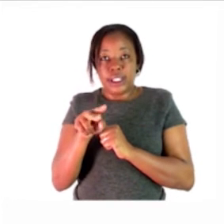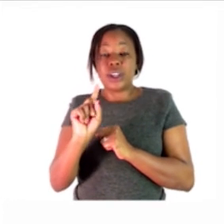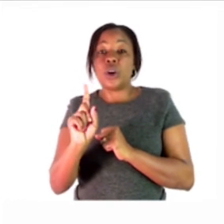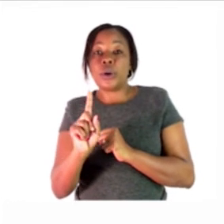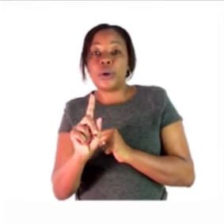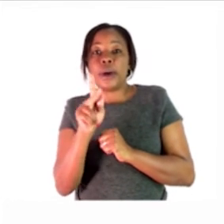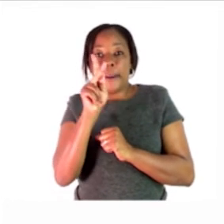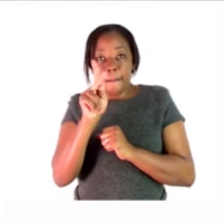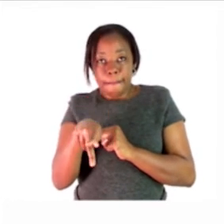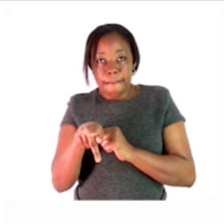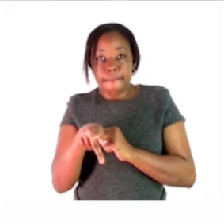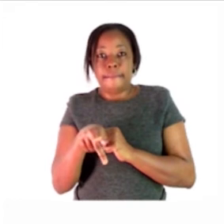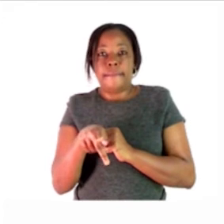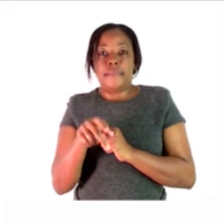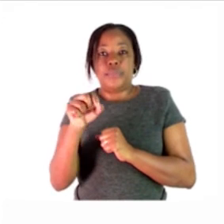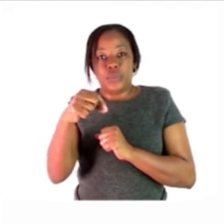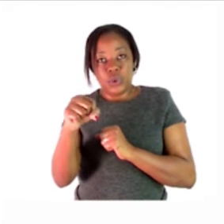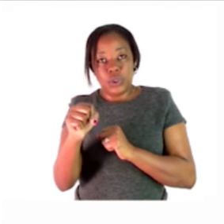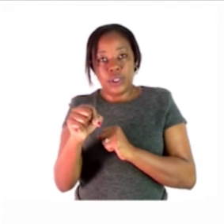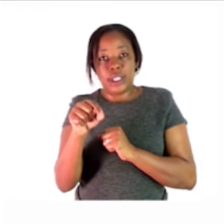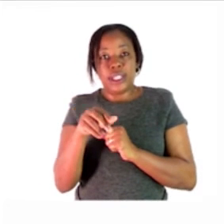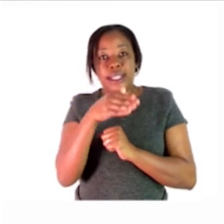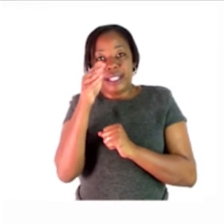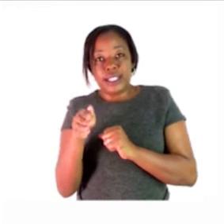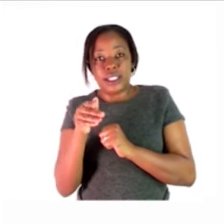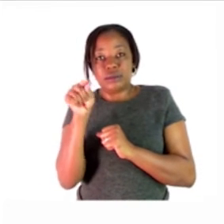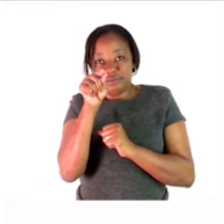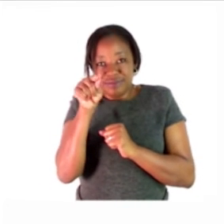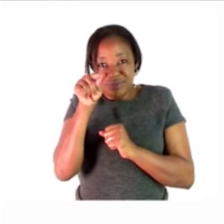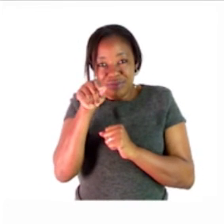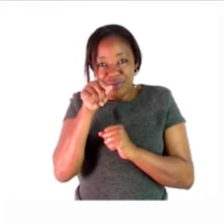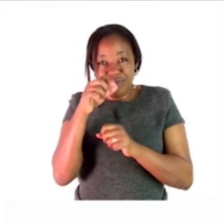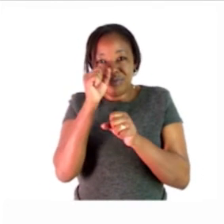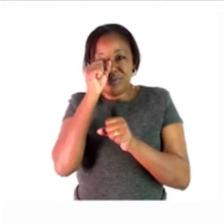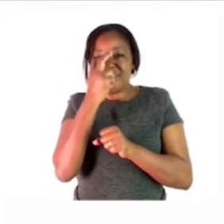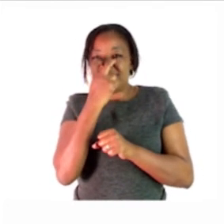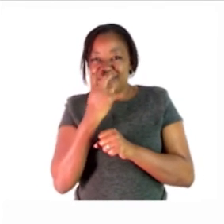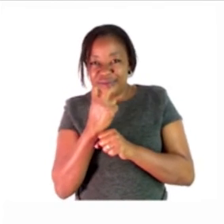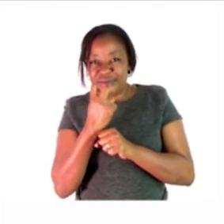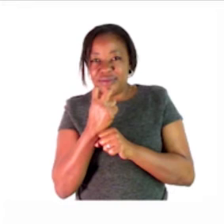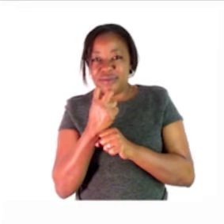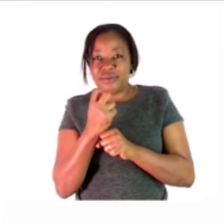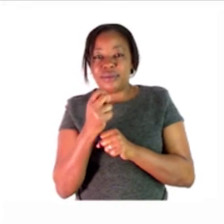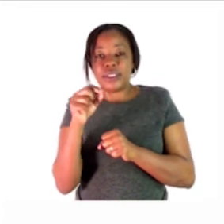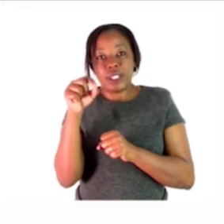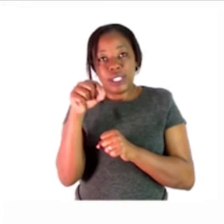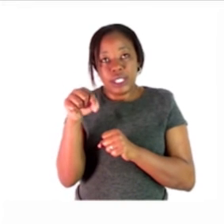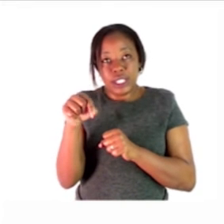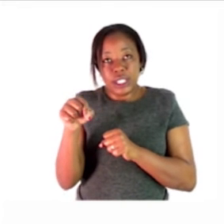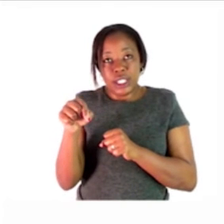P. And the next one is a dot, a big dot, which is dark. It's on